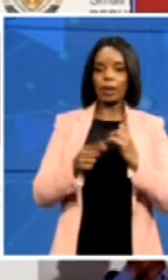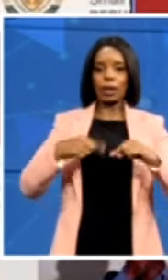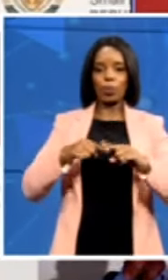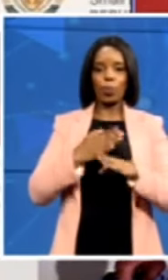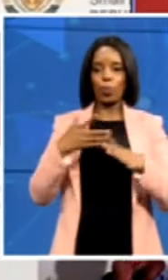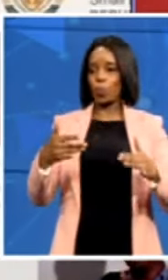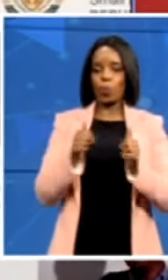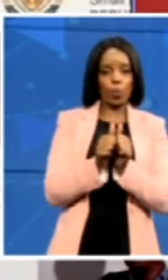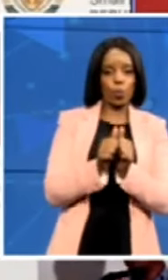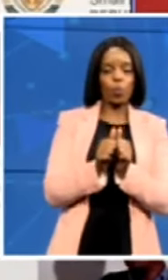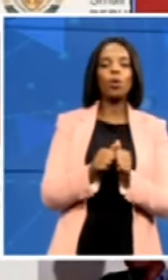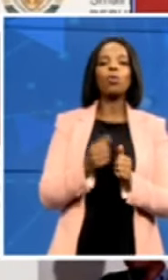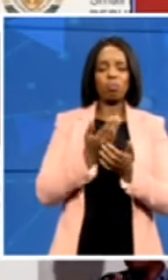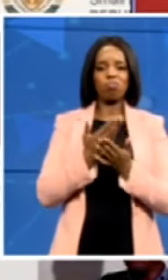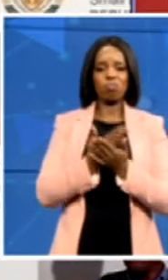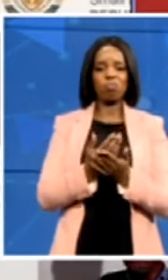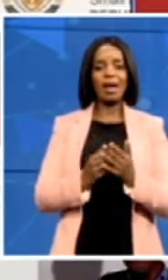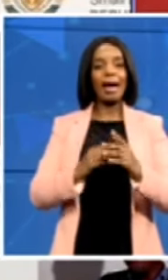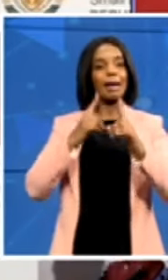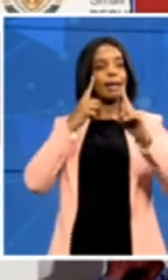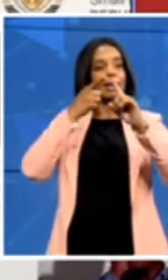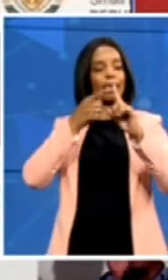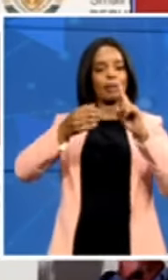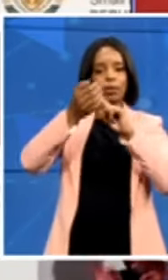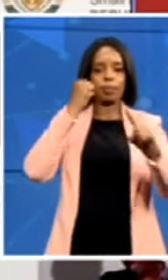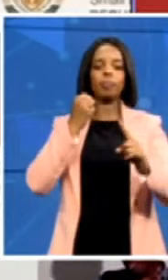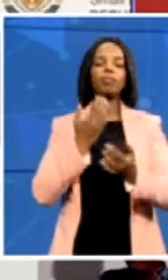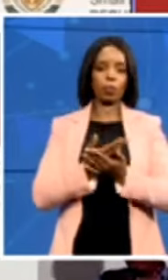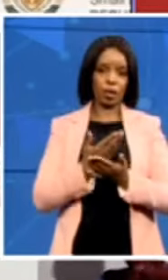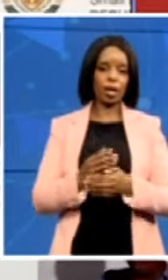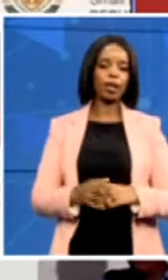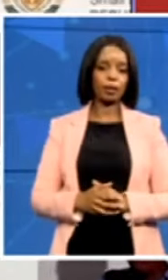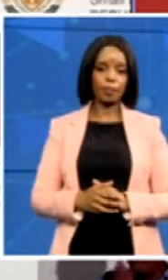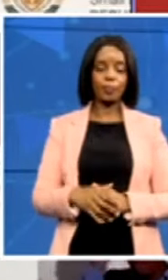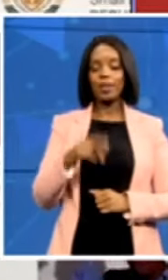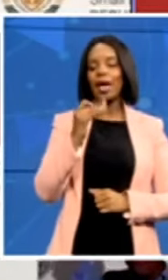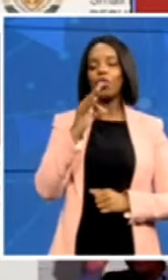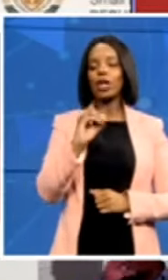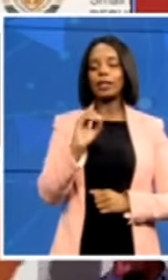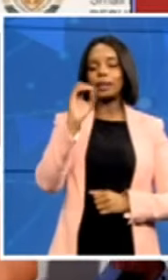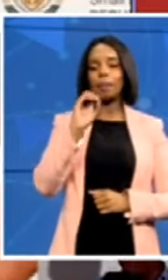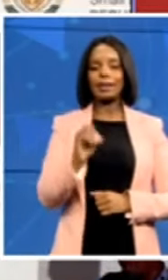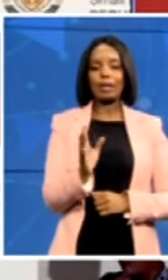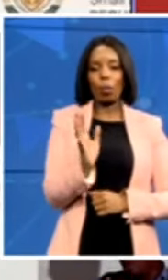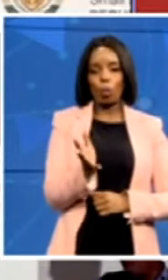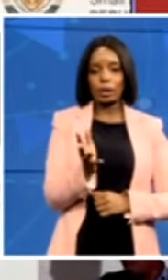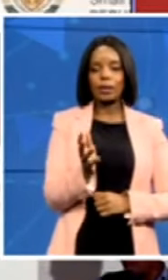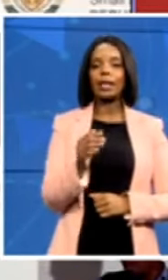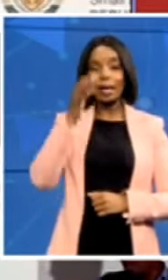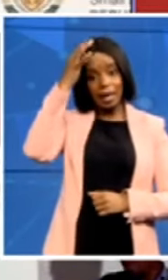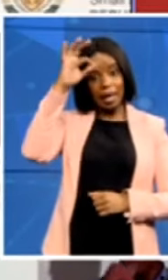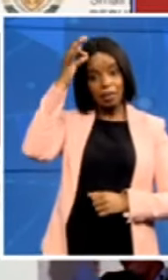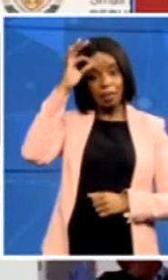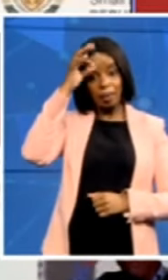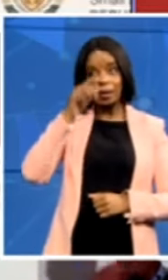you, only 30% is contributed by government to GDP in terms of what we have through the state-owned agencies and the